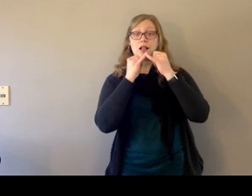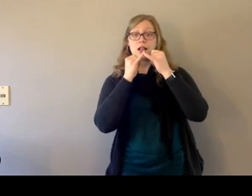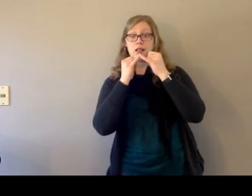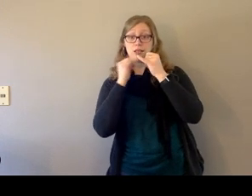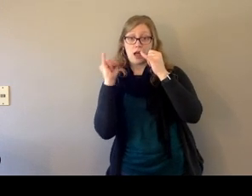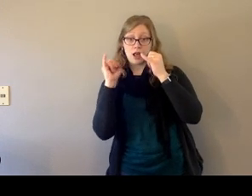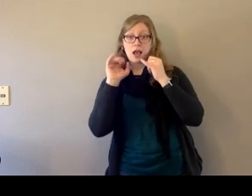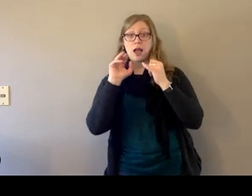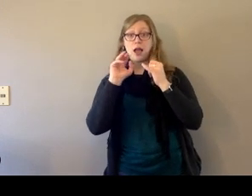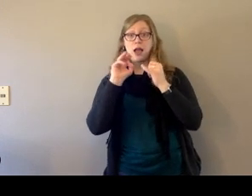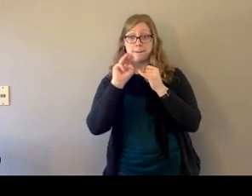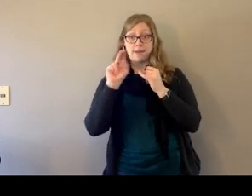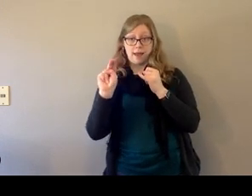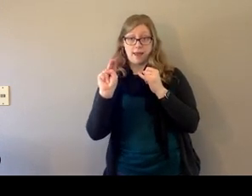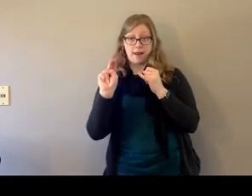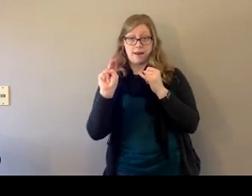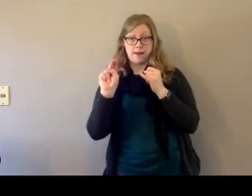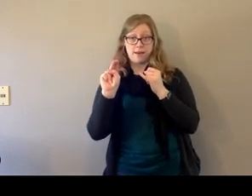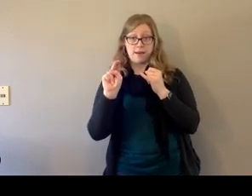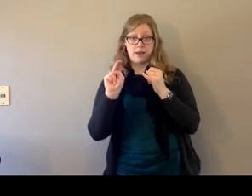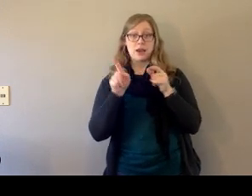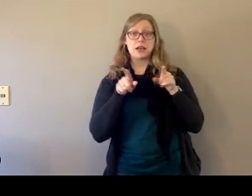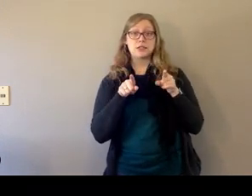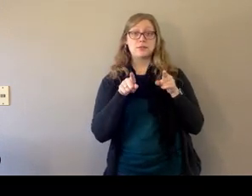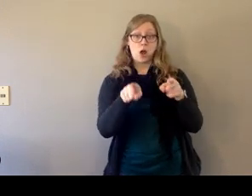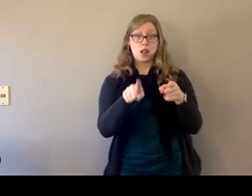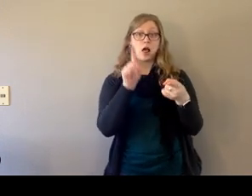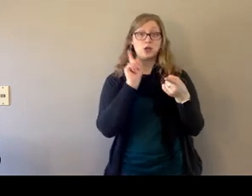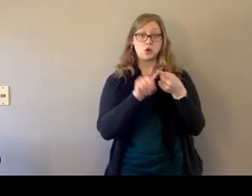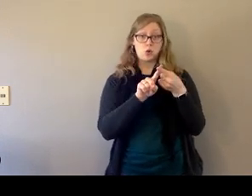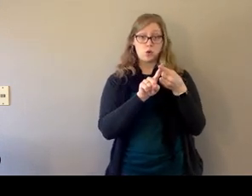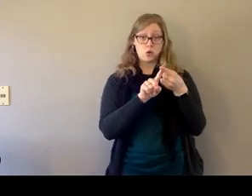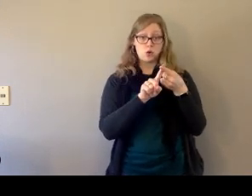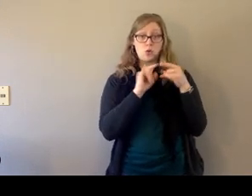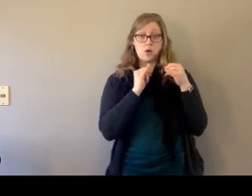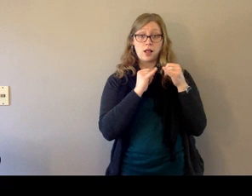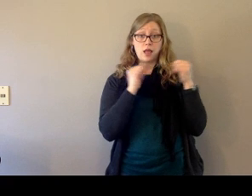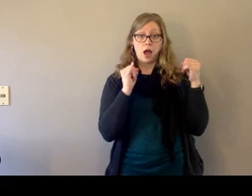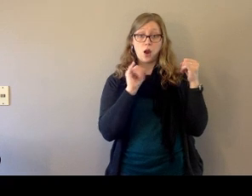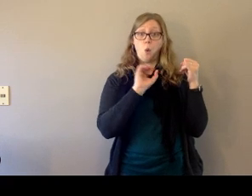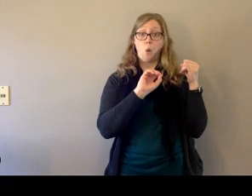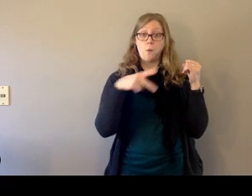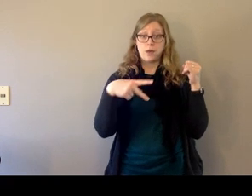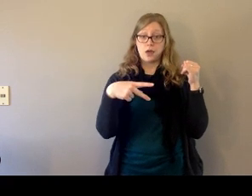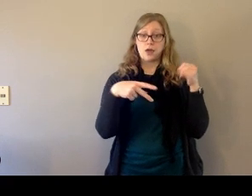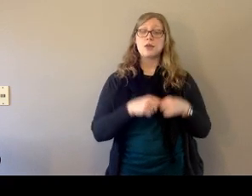line segment MN is parallel to OP.